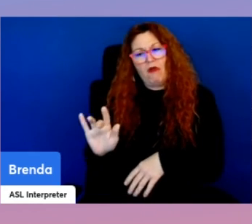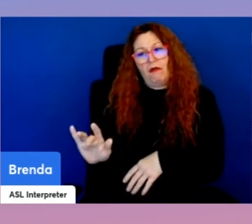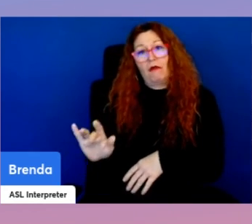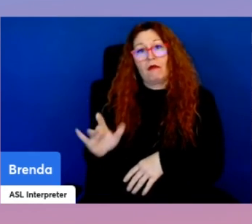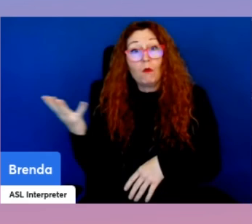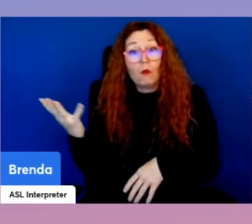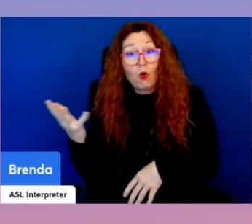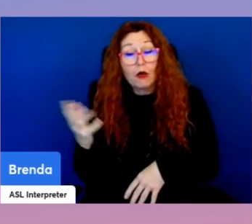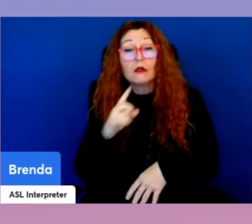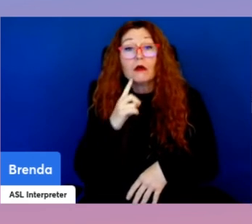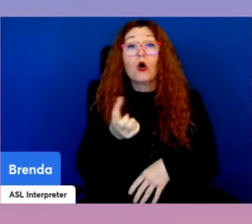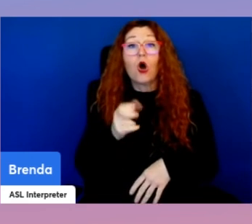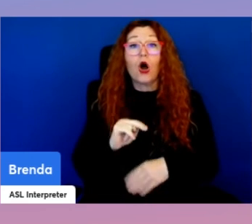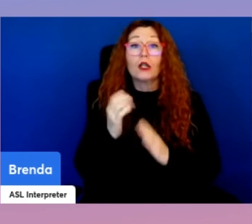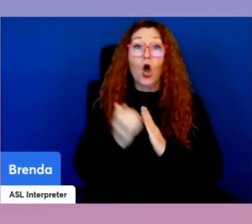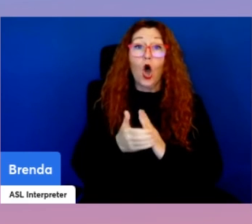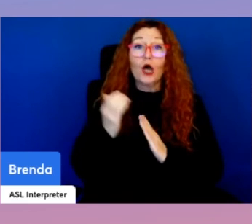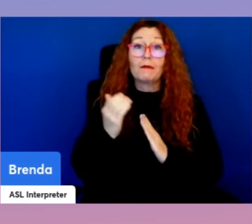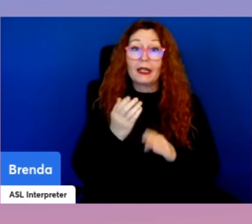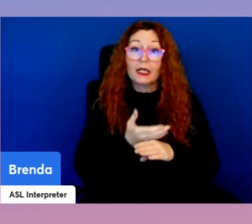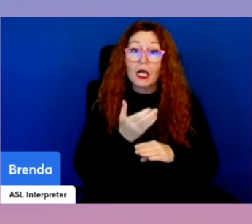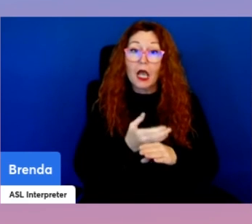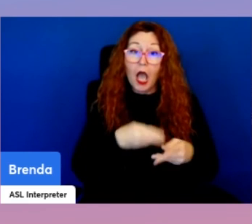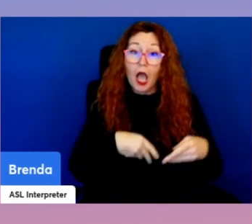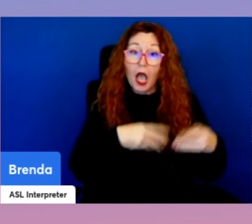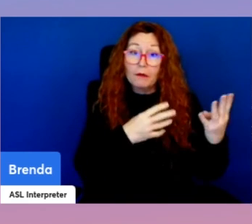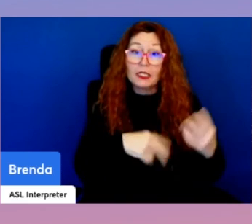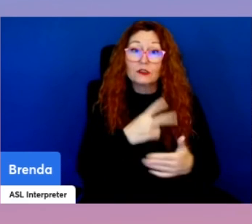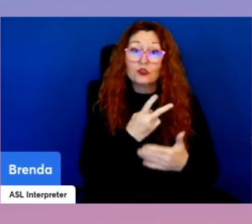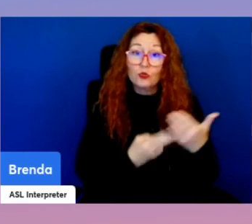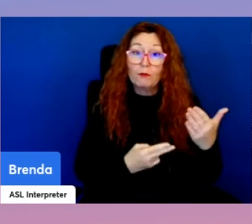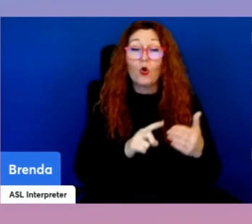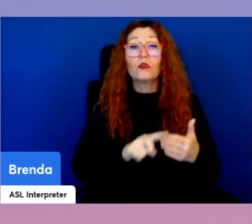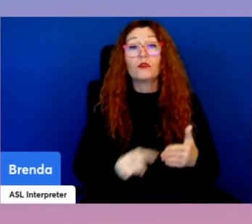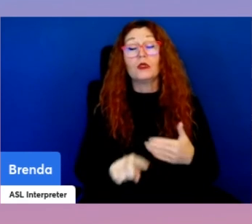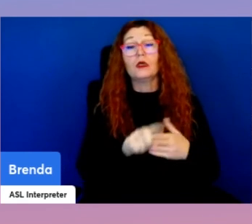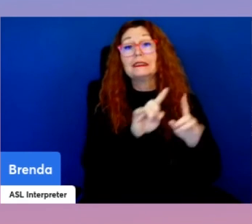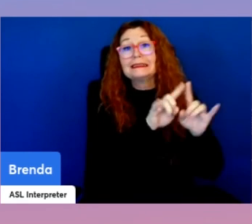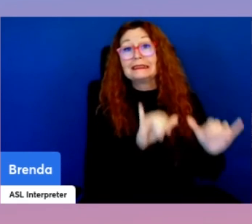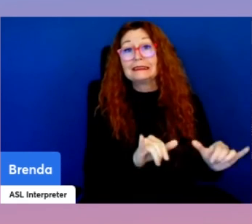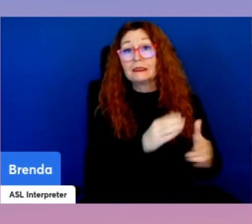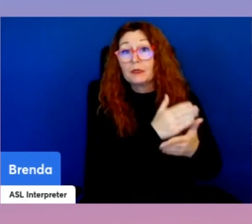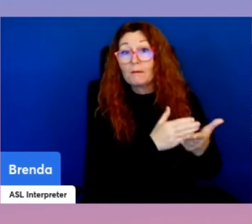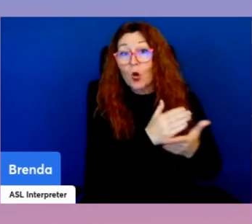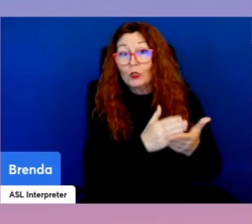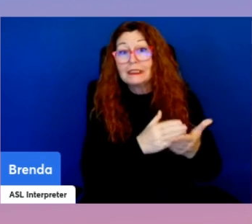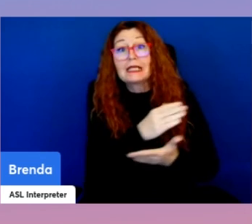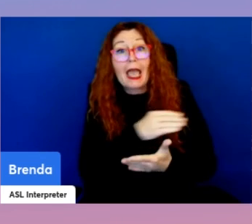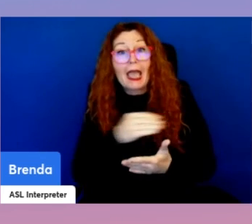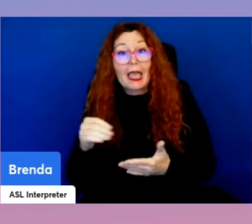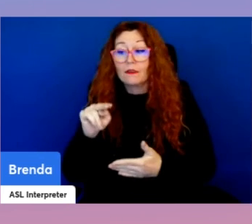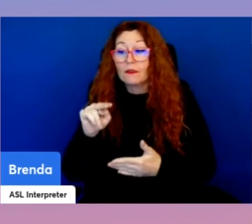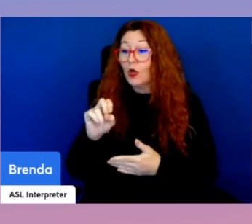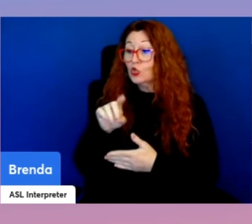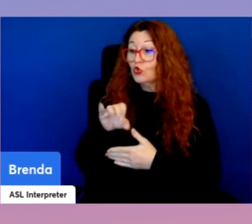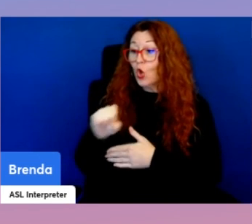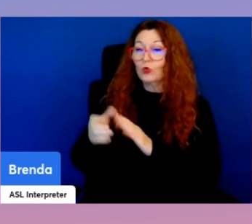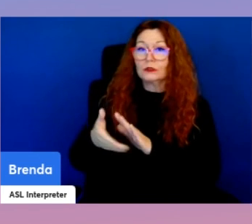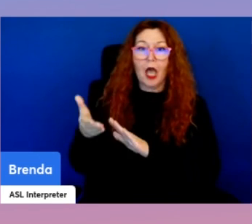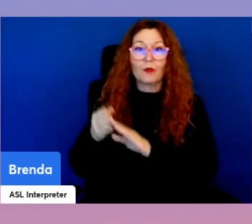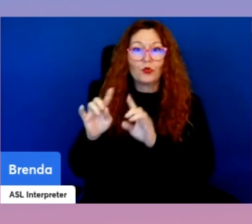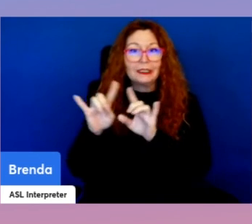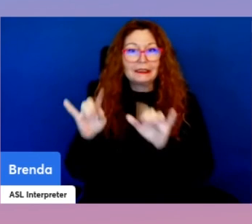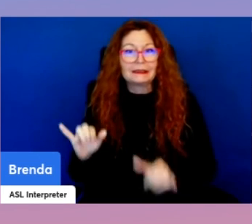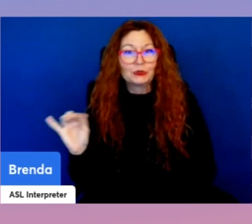on automatic updates to both the Kubernetes system components and the nodes operating systems.